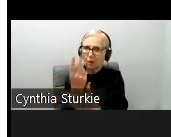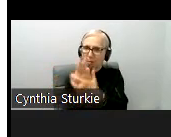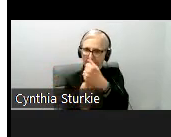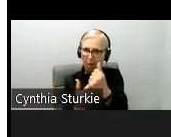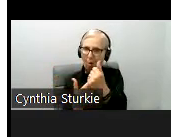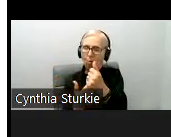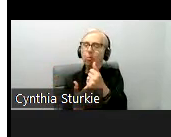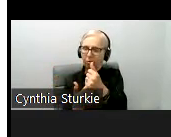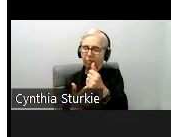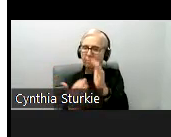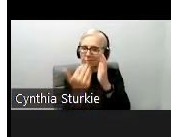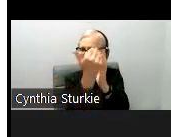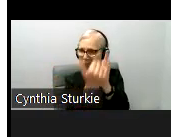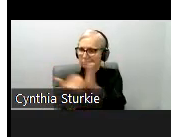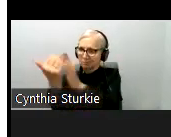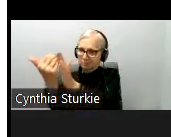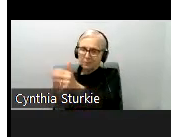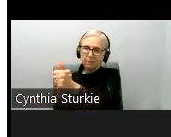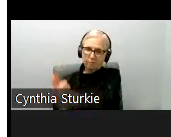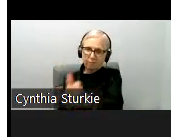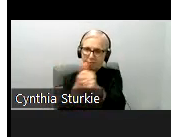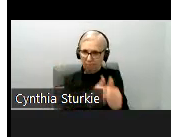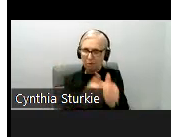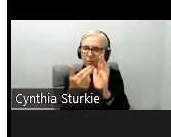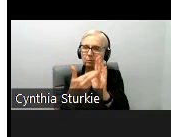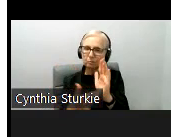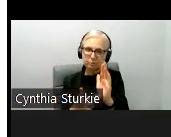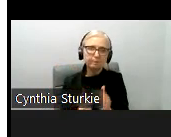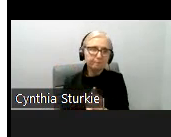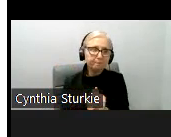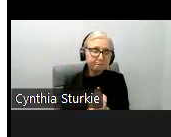were accounted for in the regulations.